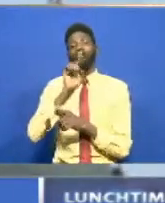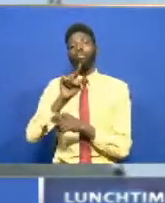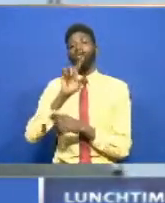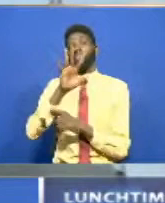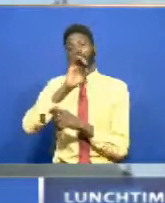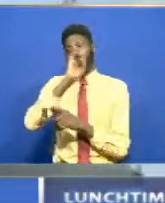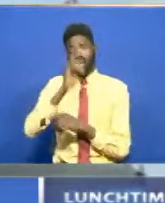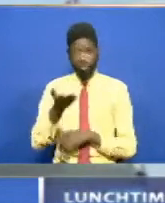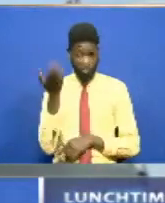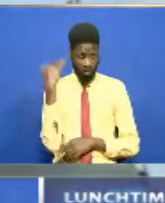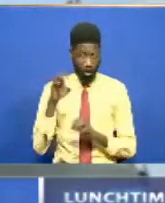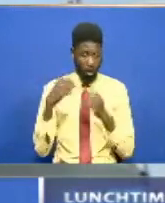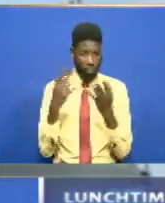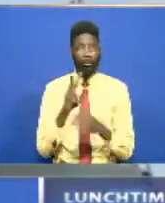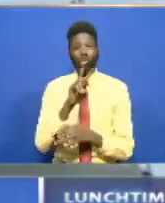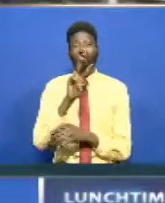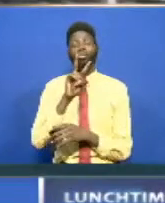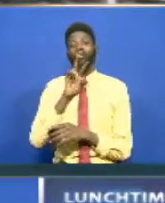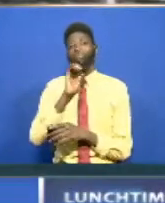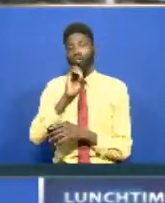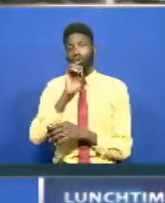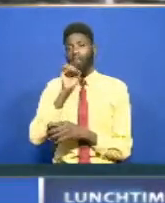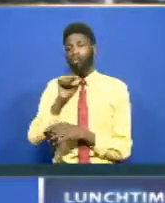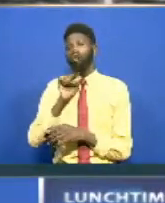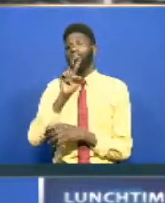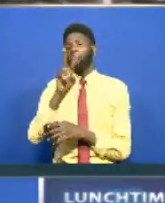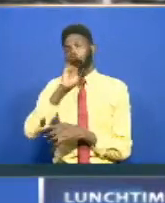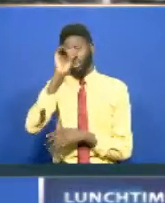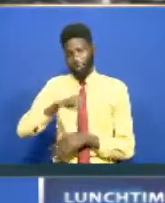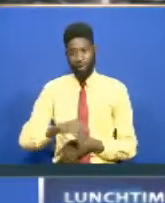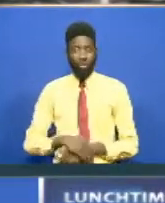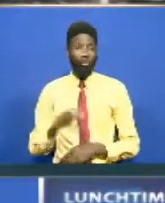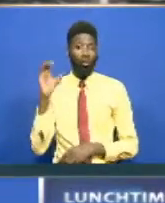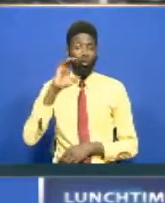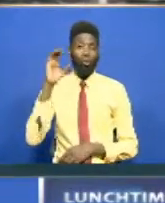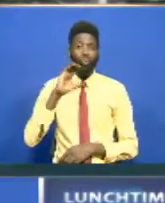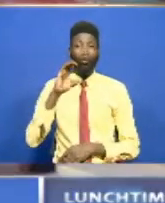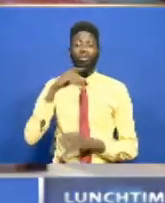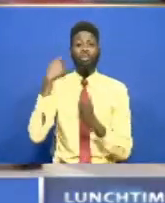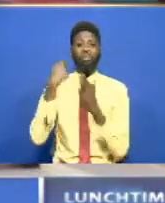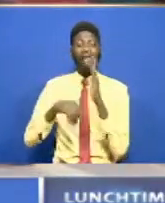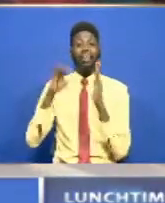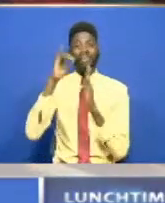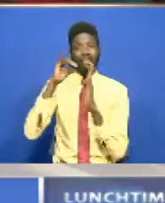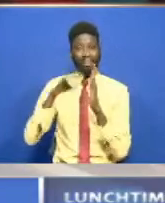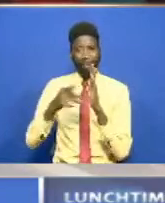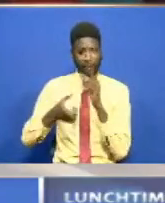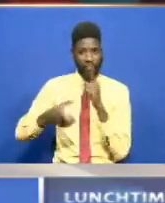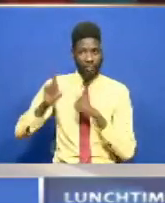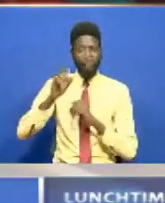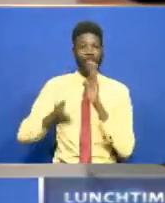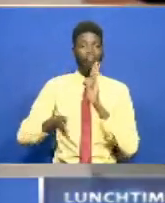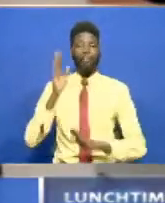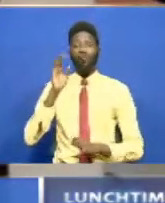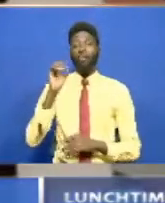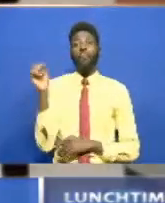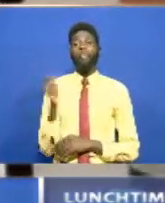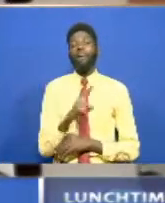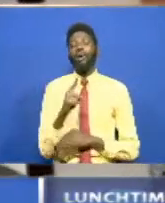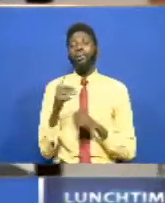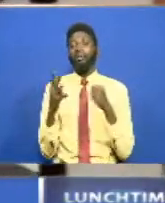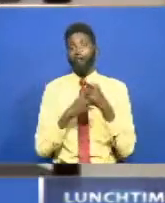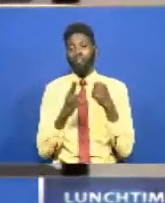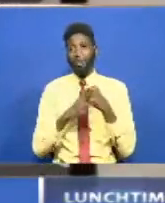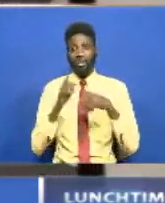from 0.2% in August. The consumer price index began rising more quickly in September after the Eat Out to Help